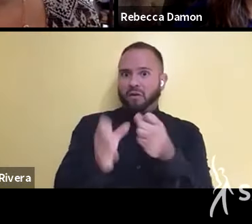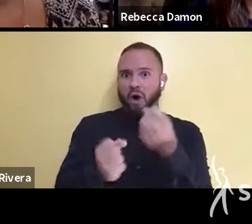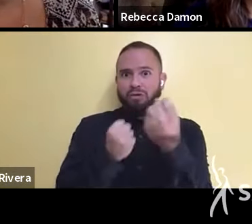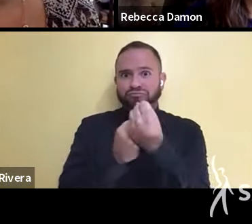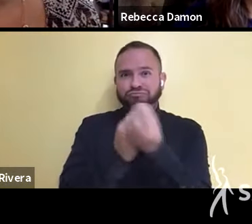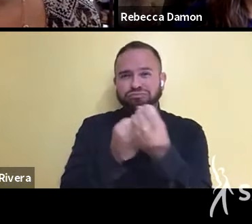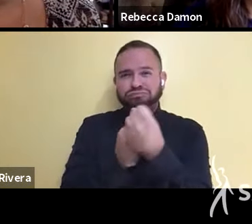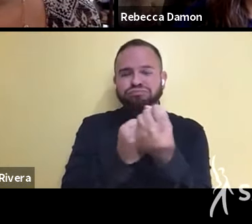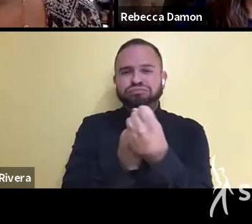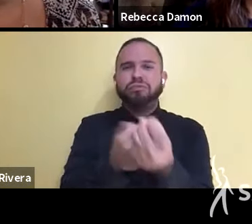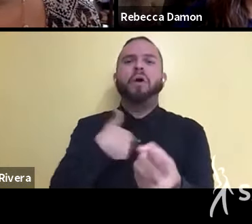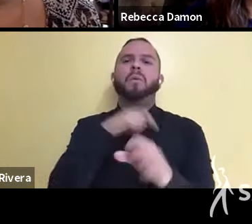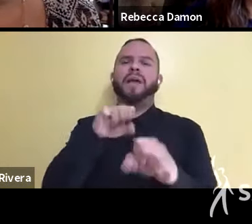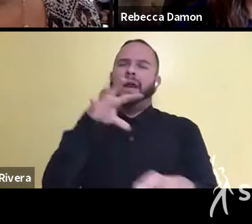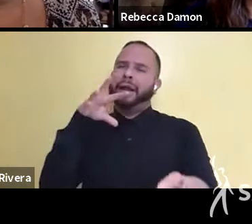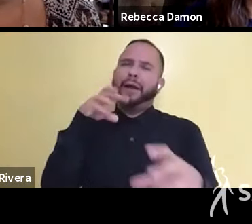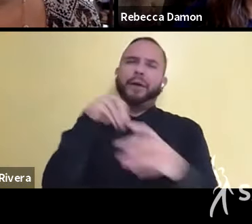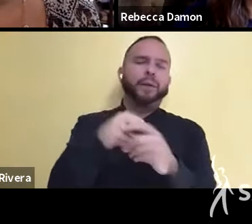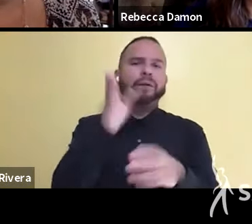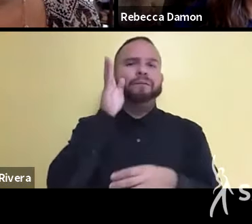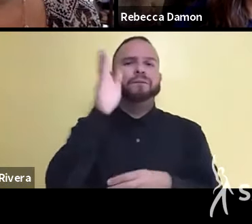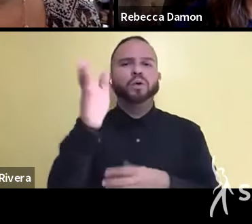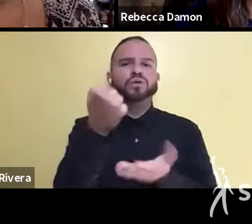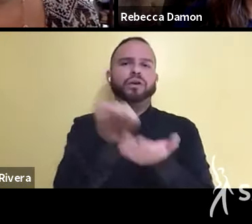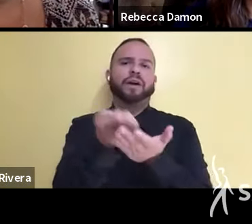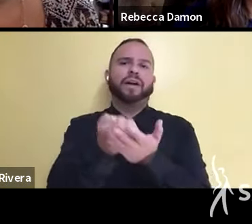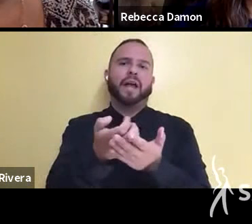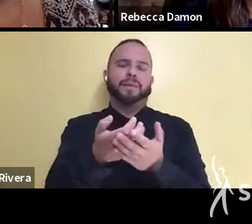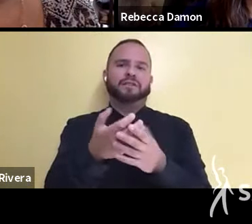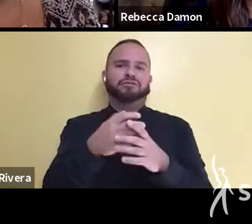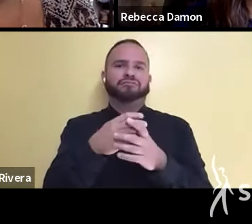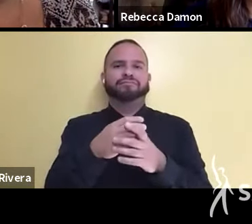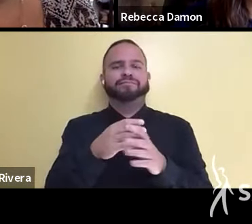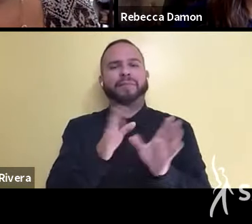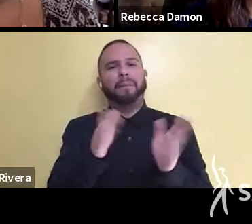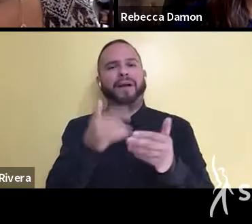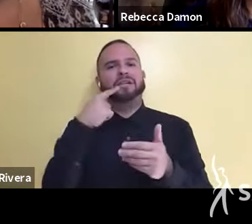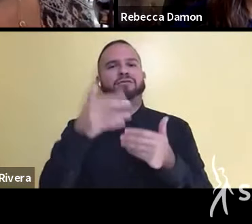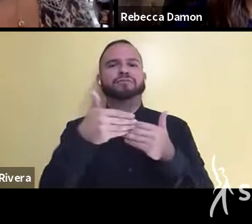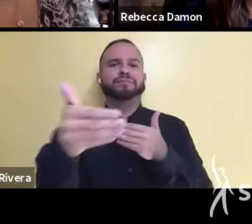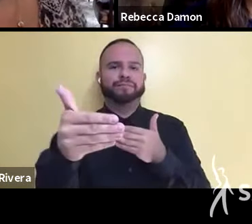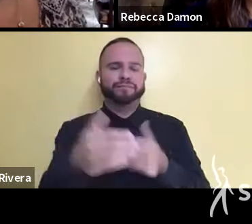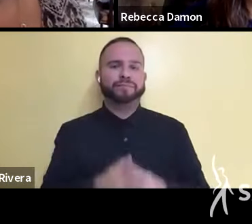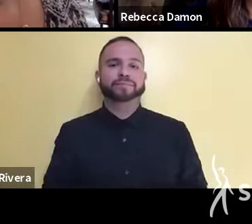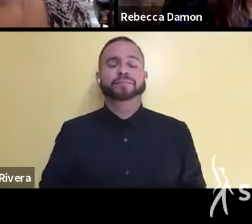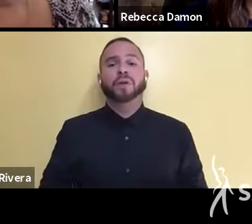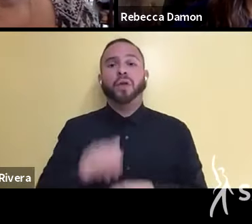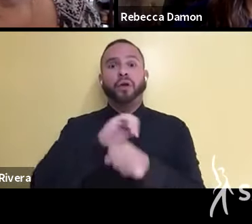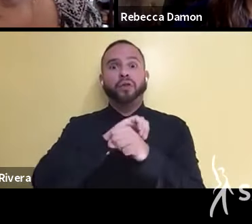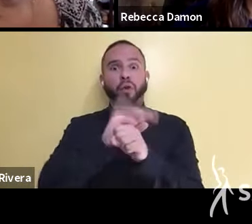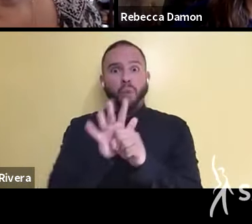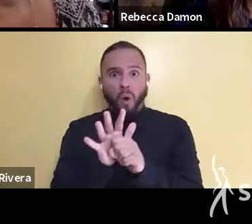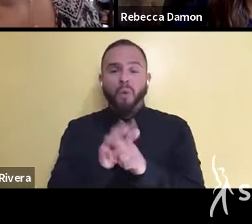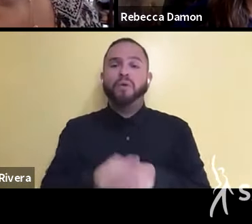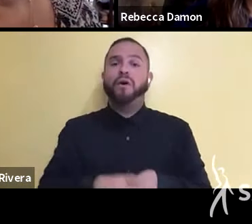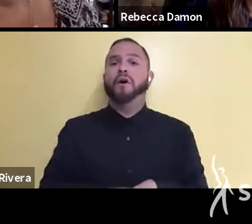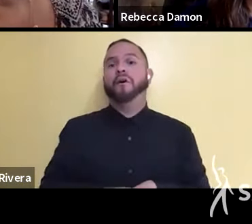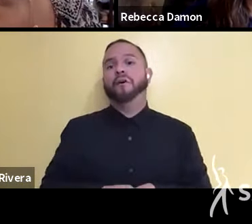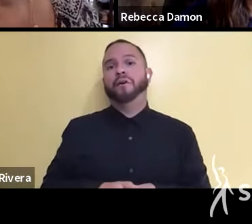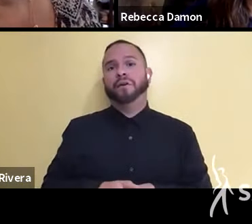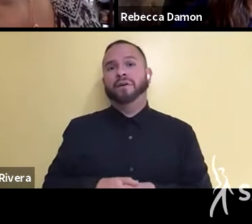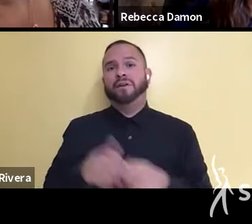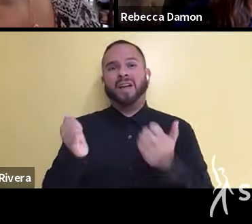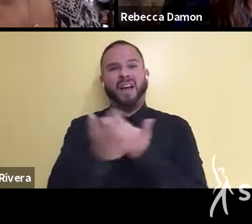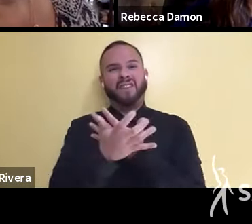in future economic packages in the coming months. This virus and the efforts necessary to stop it are taking